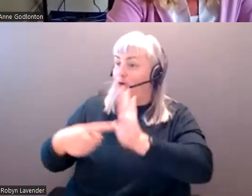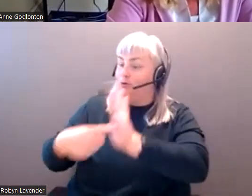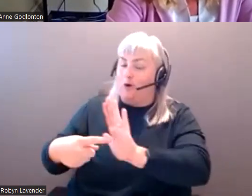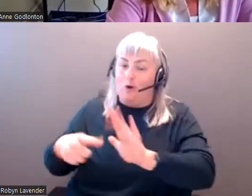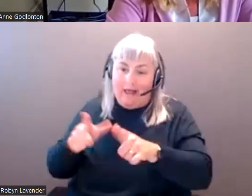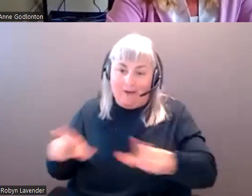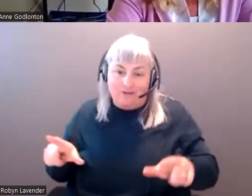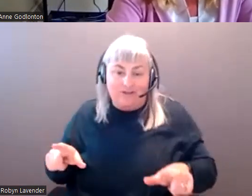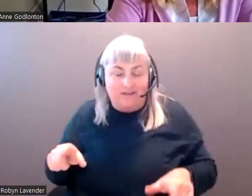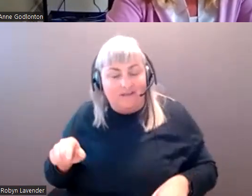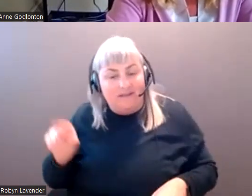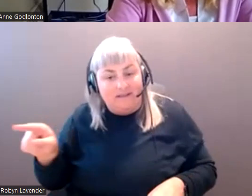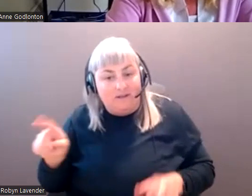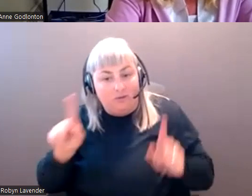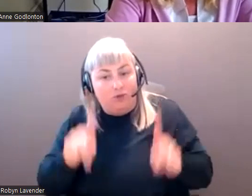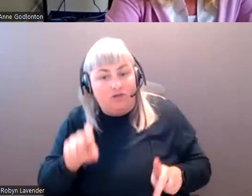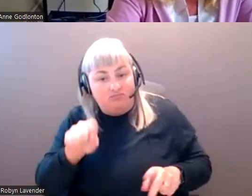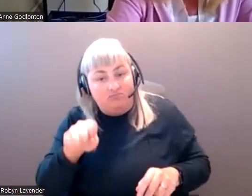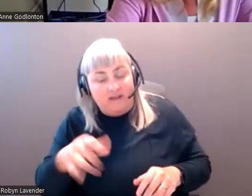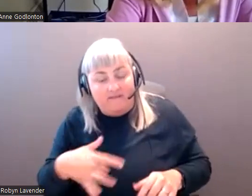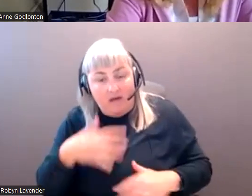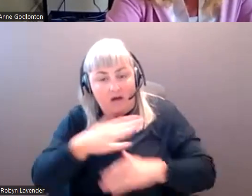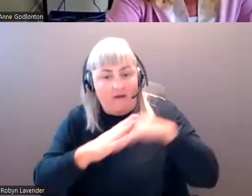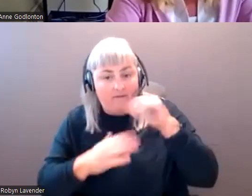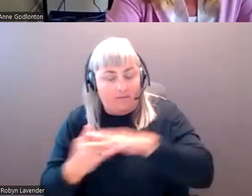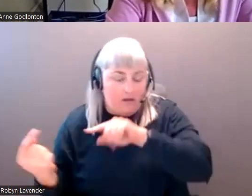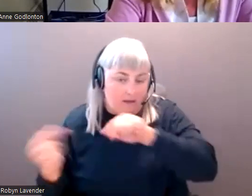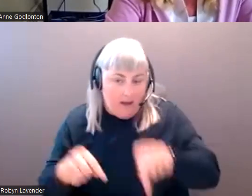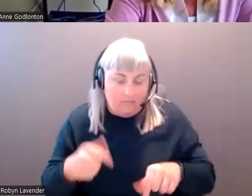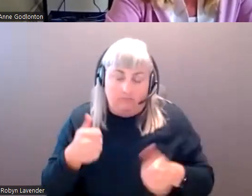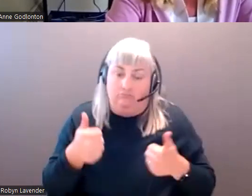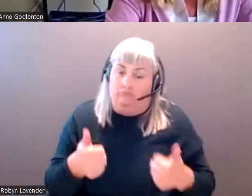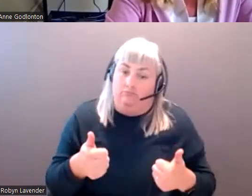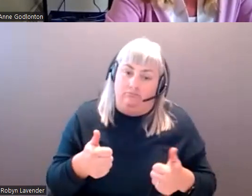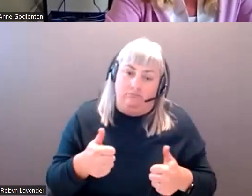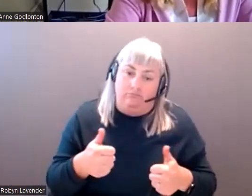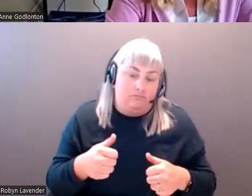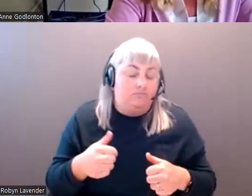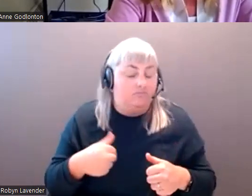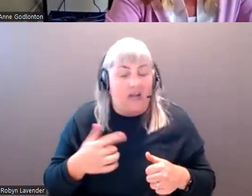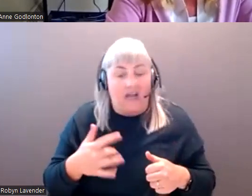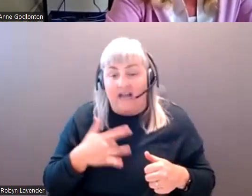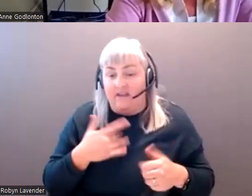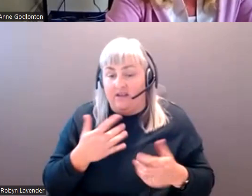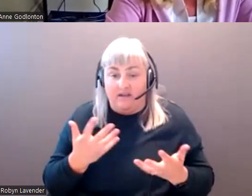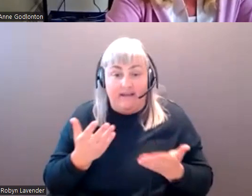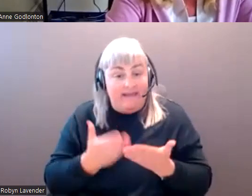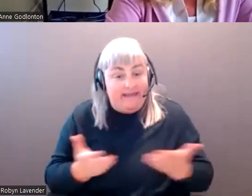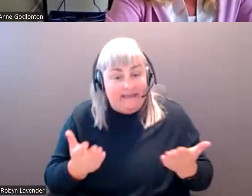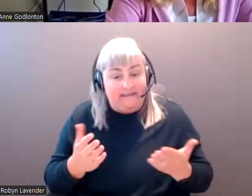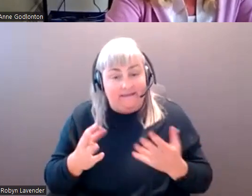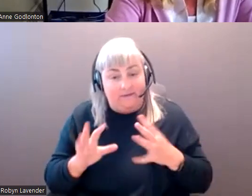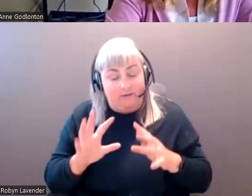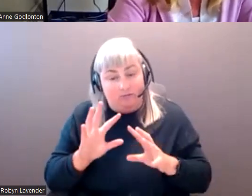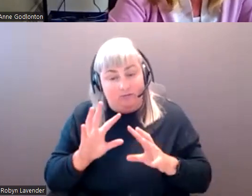this individual did feel comfortable. And so that's great. But I think that the landscape is changing and we need to take a look at that